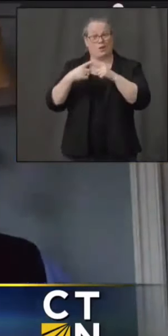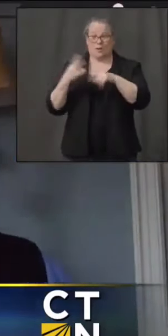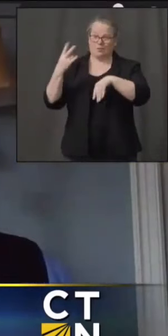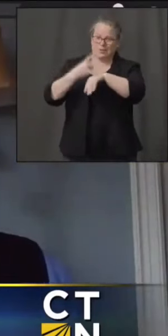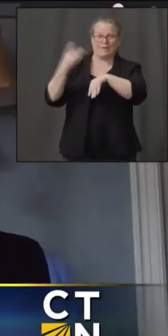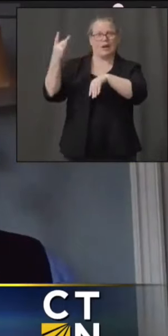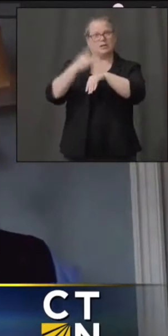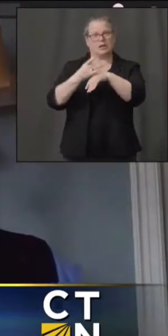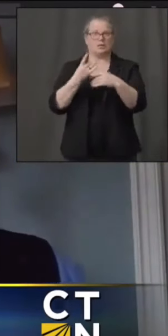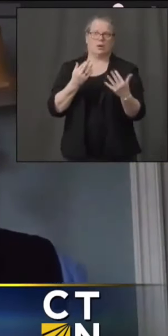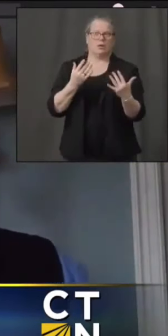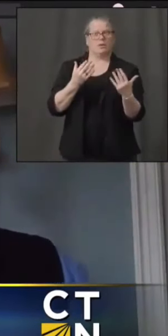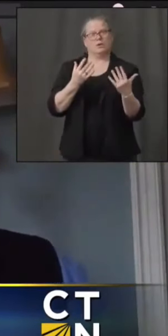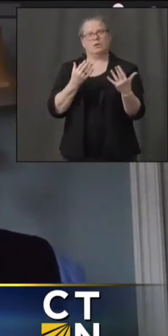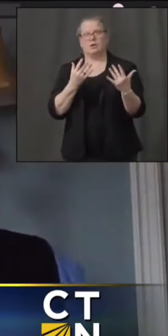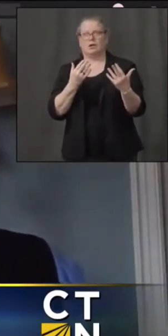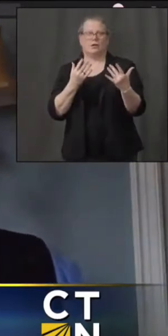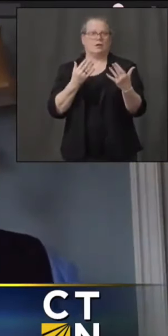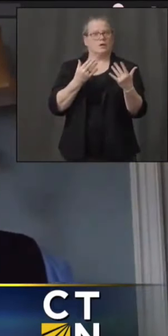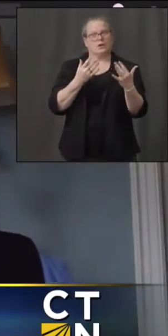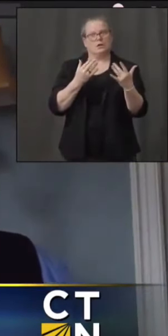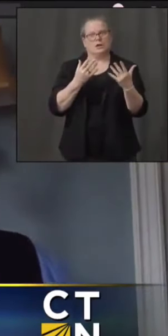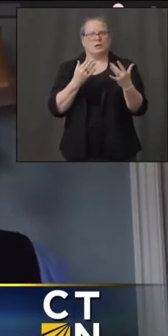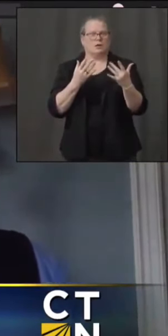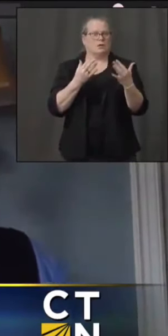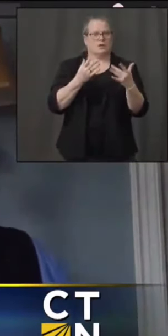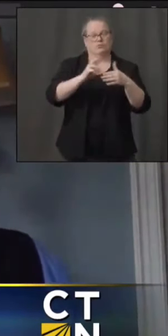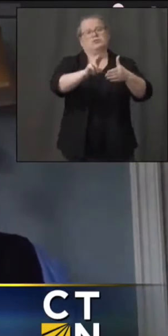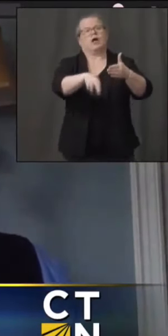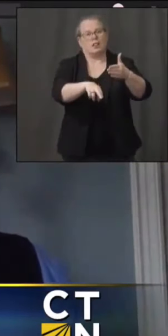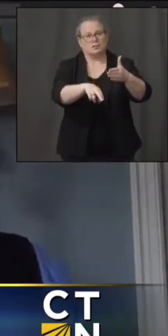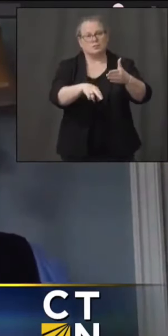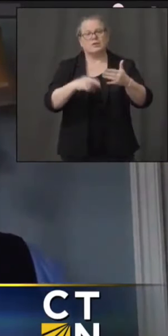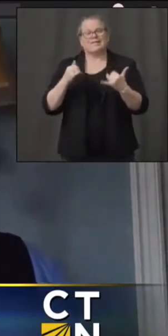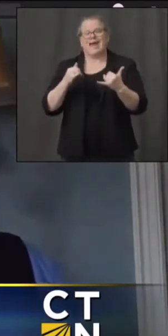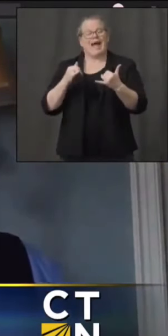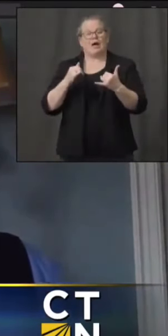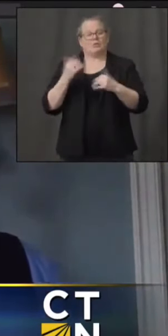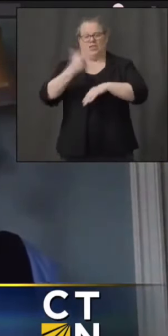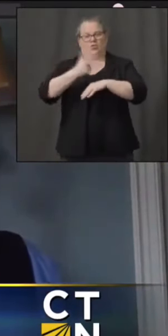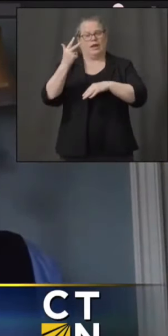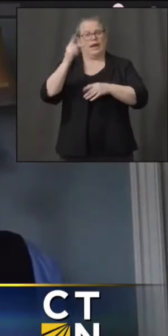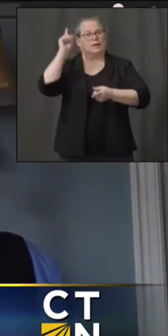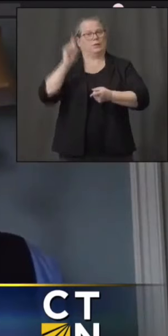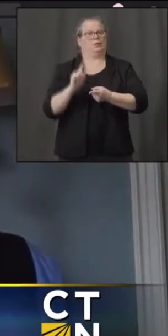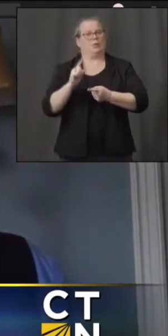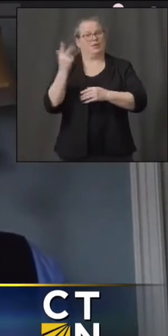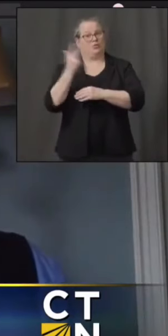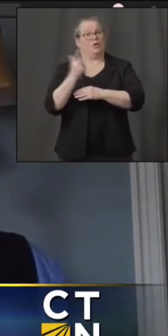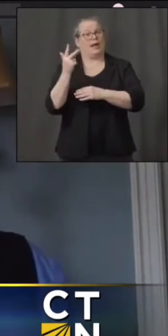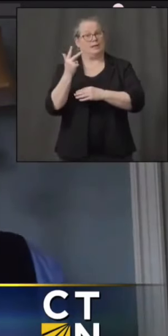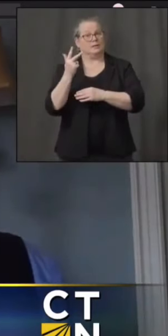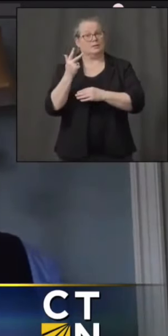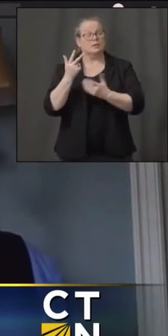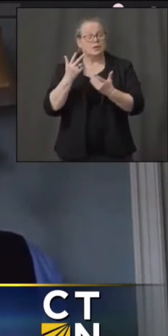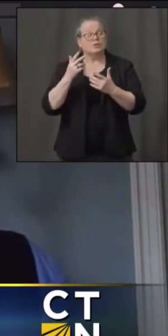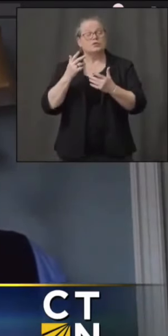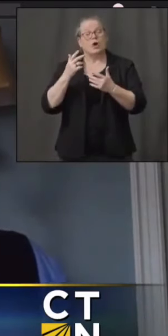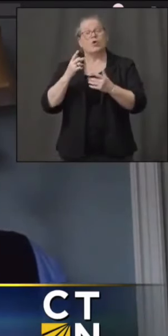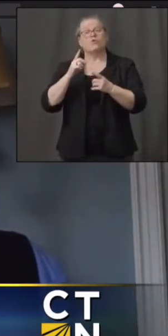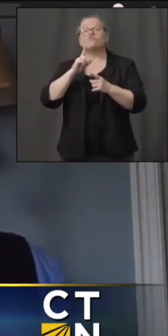but now it's more like 2 to 3 days, even at the commercial laboratories. What we're really looking for